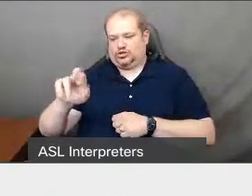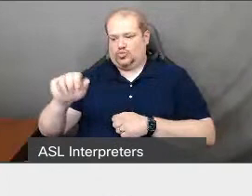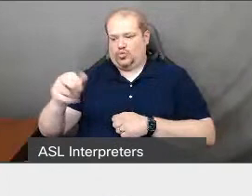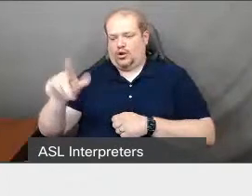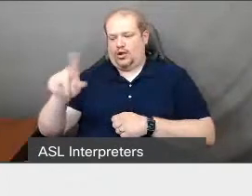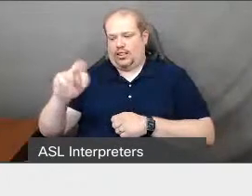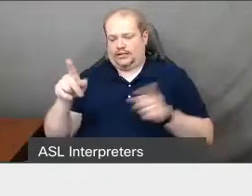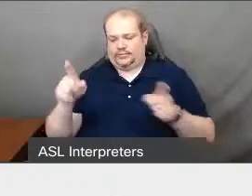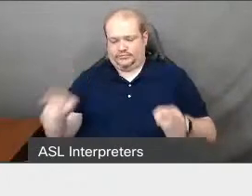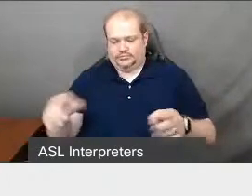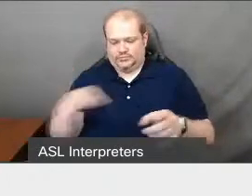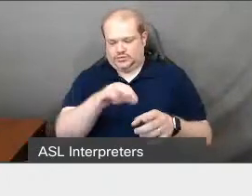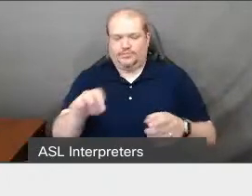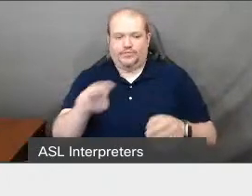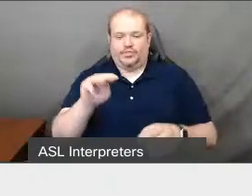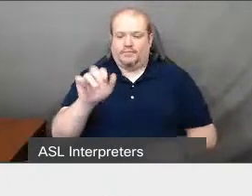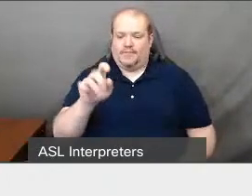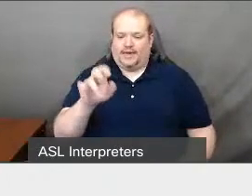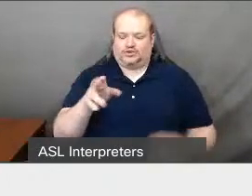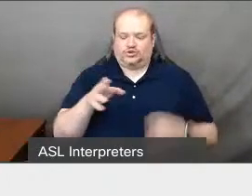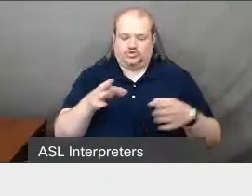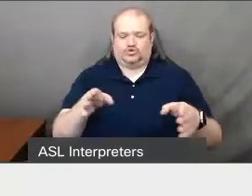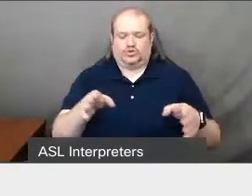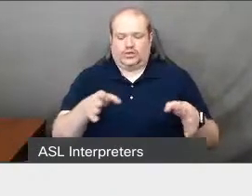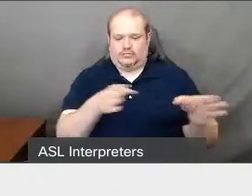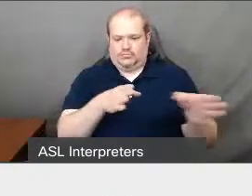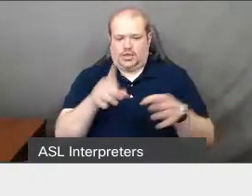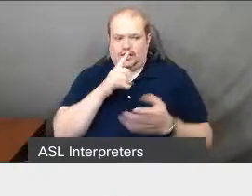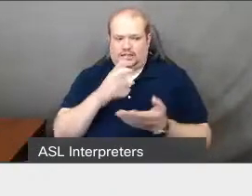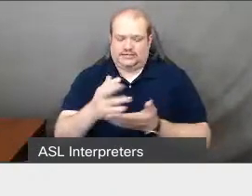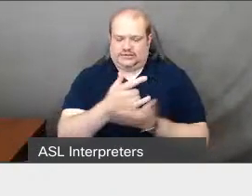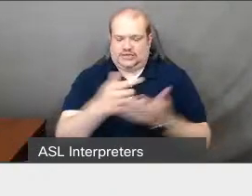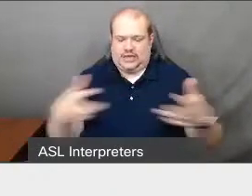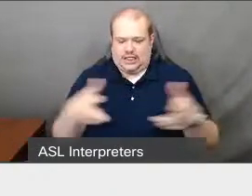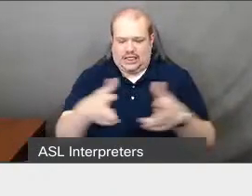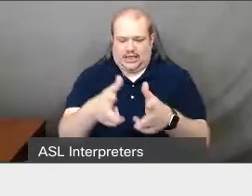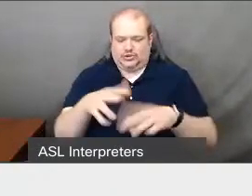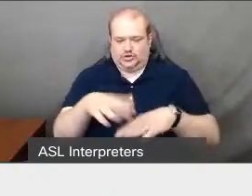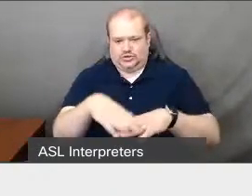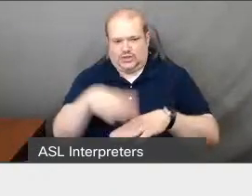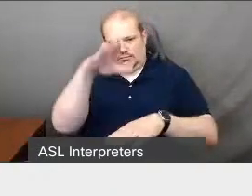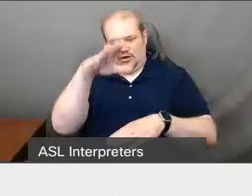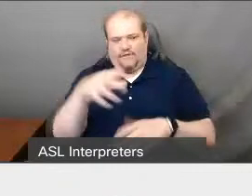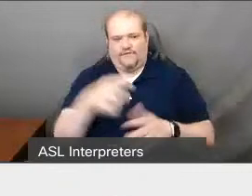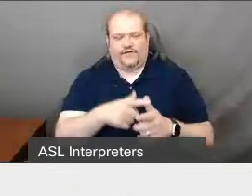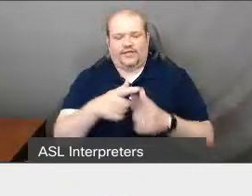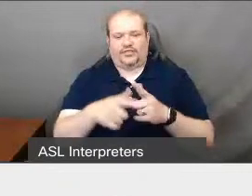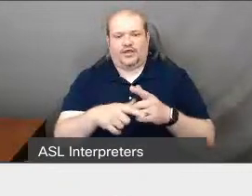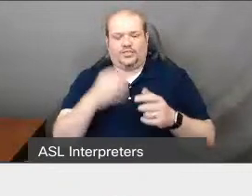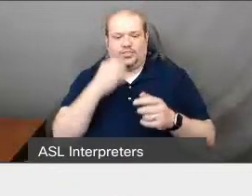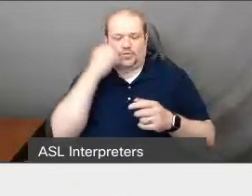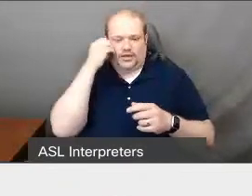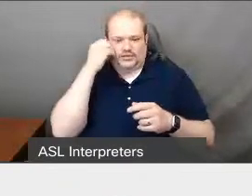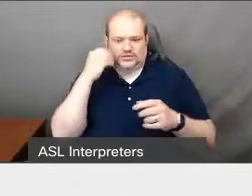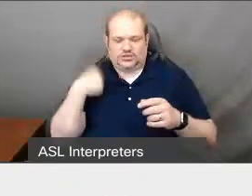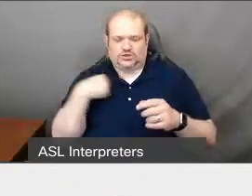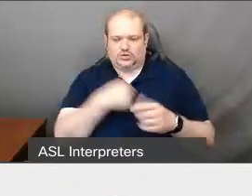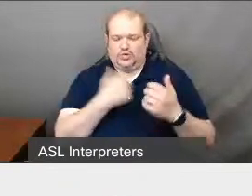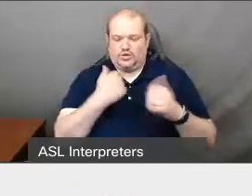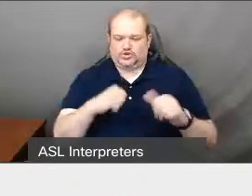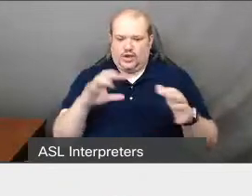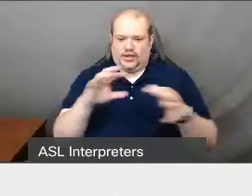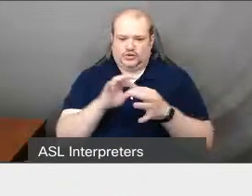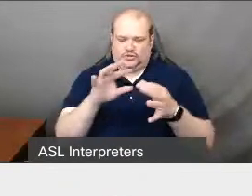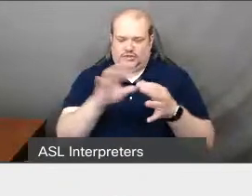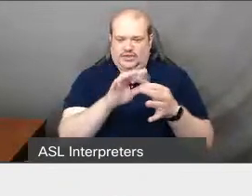street plan is just collectors and above. And then the residential that comes in, we tried to